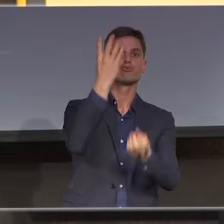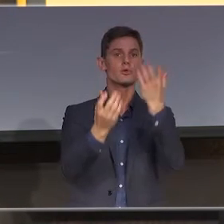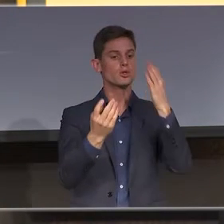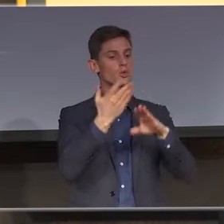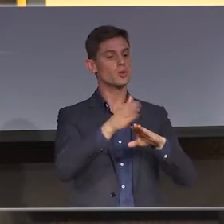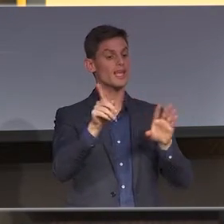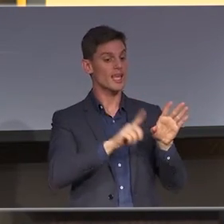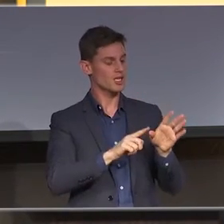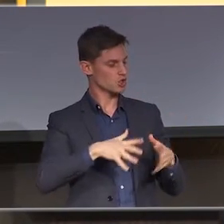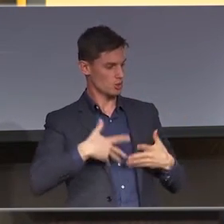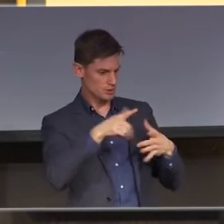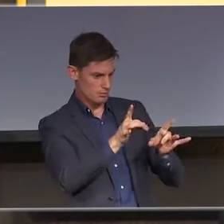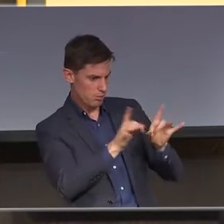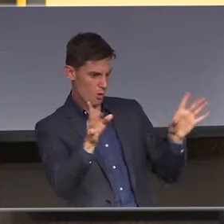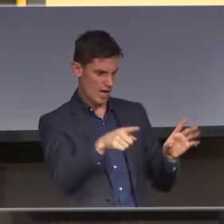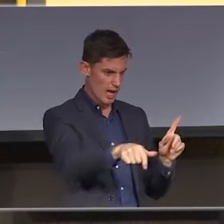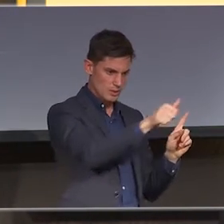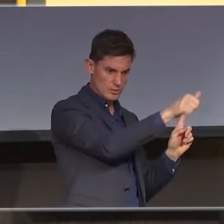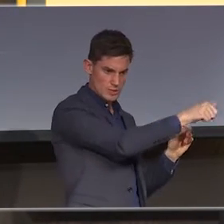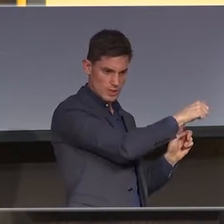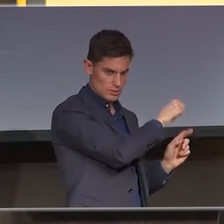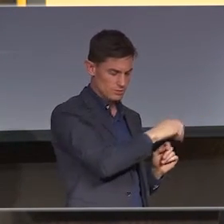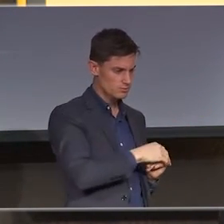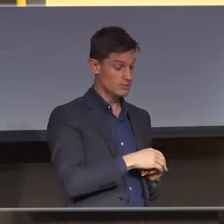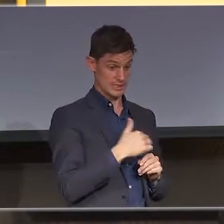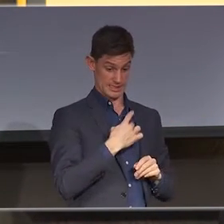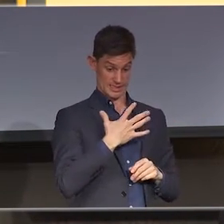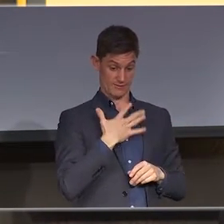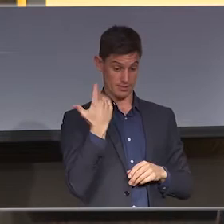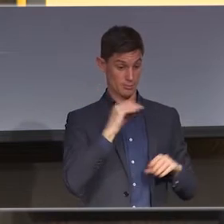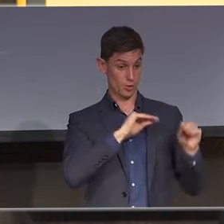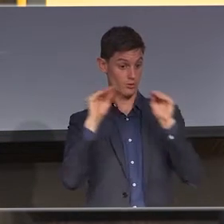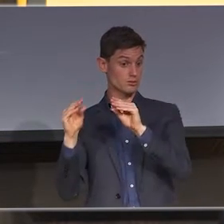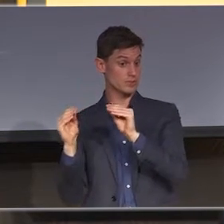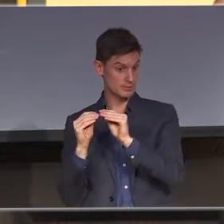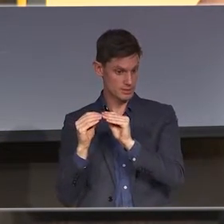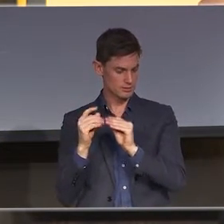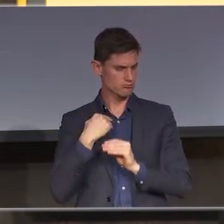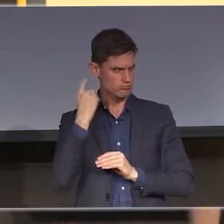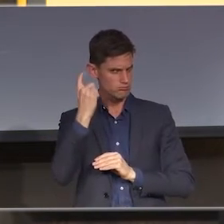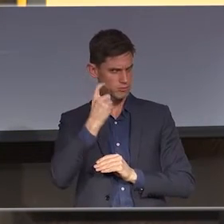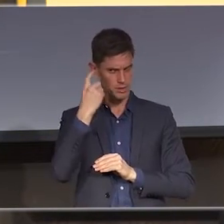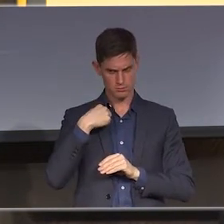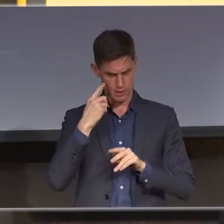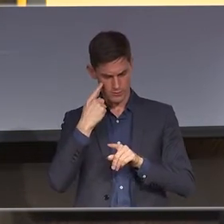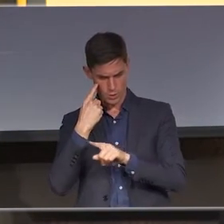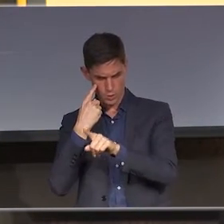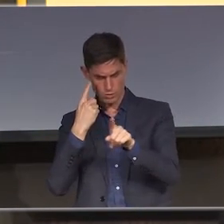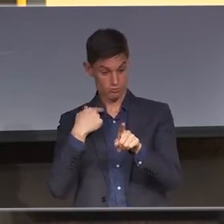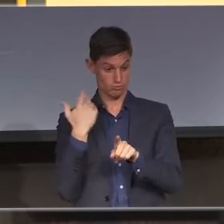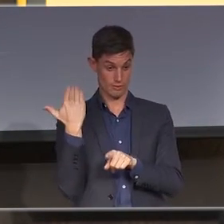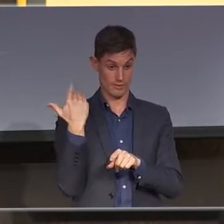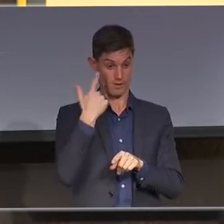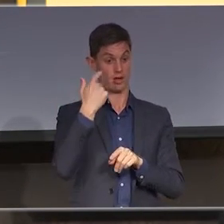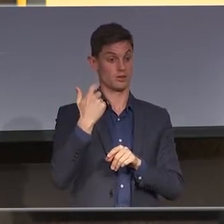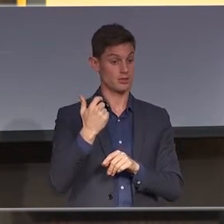is happening on the Harbour Bridge. Now, apropos of that, I've just moved to Brisbane, and I've learned only in recent days that the